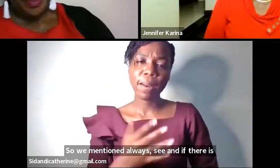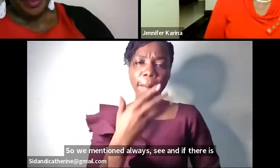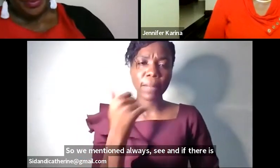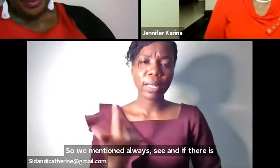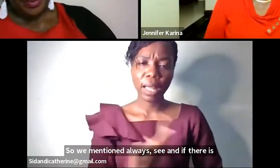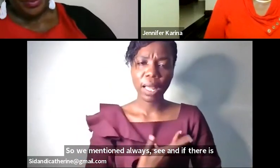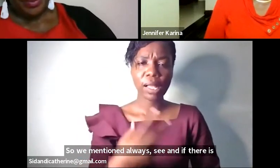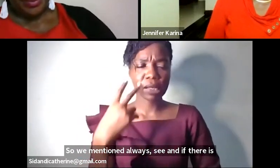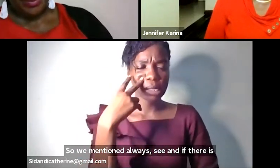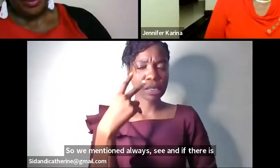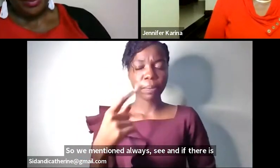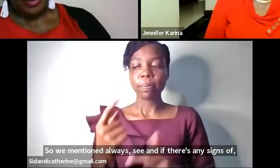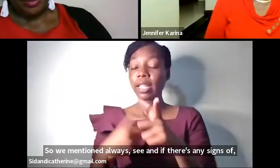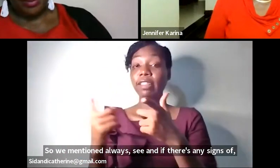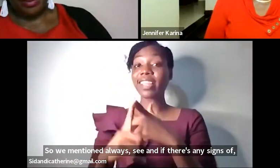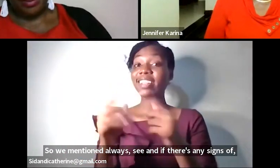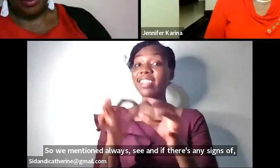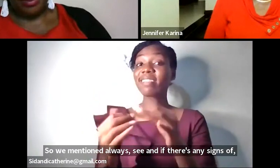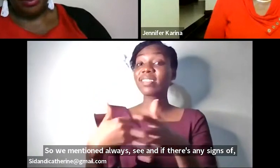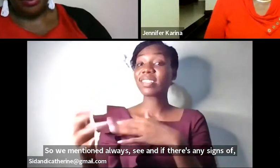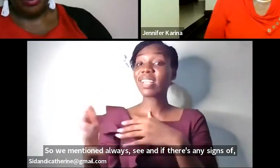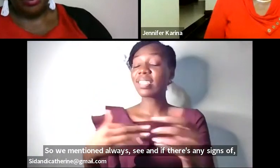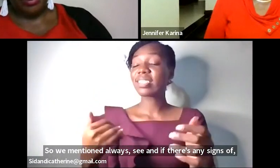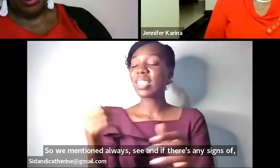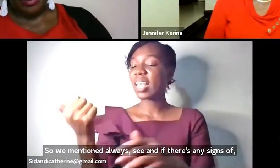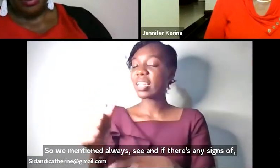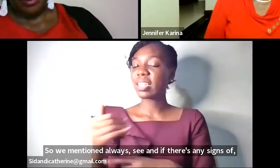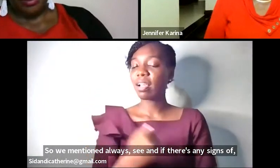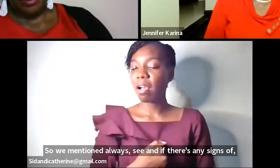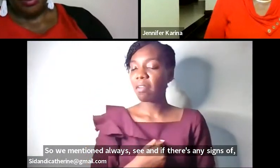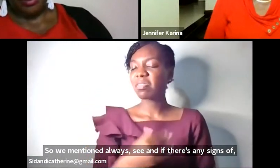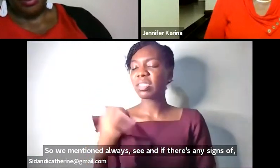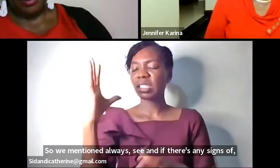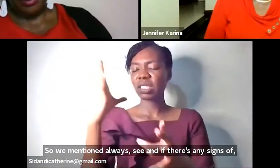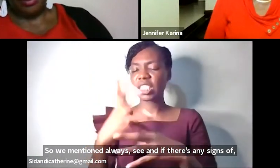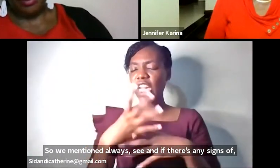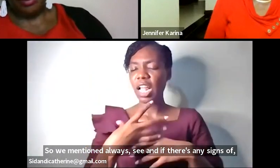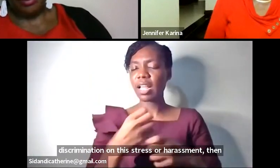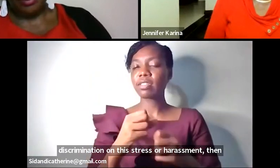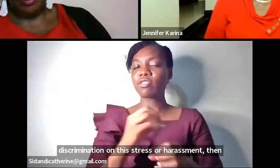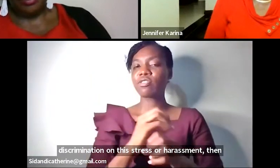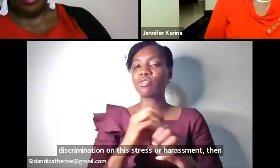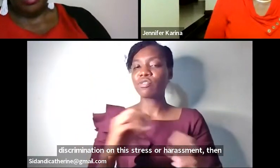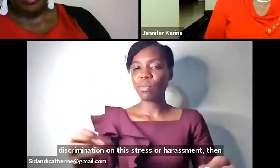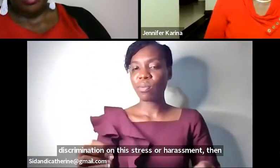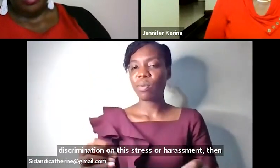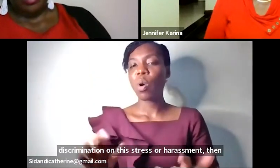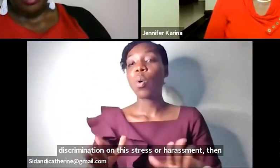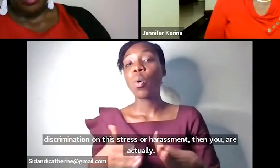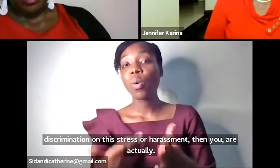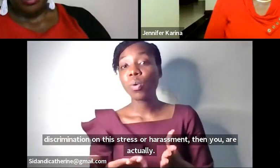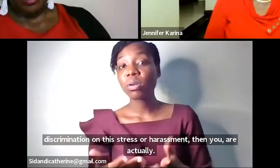any signs of discrimination or mistrust or harassment, then you are actually have